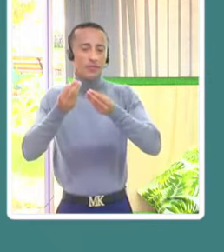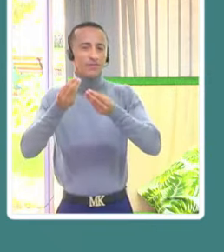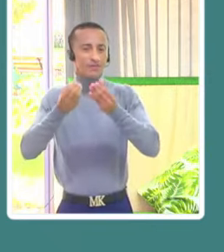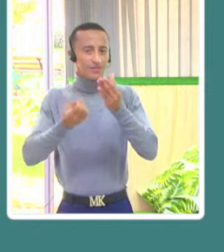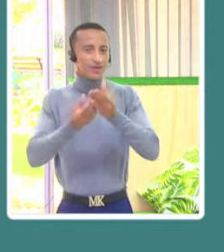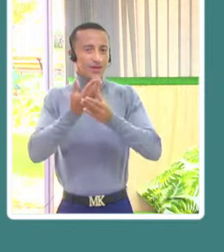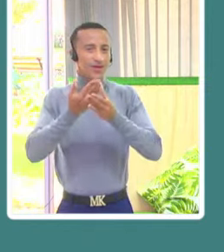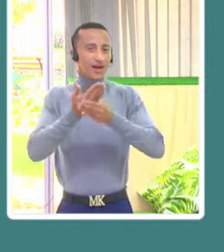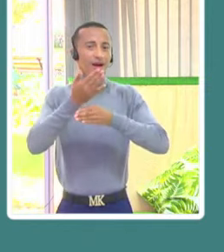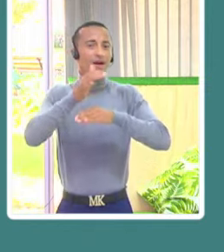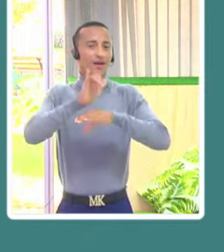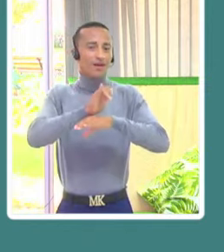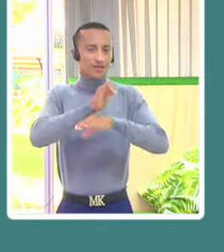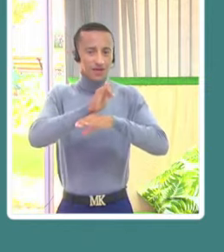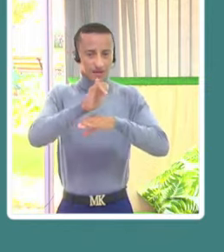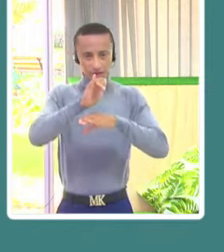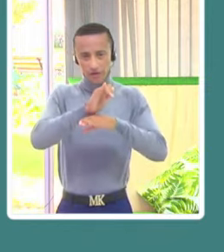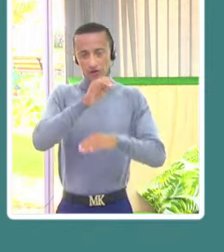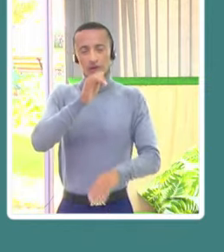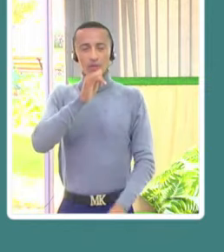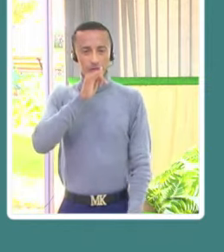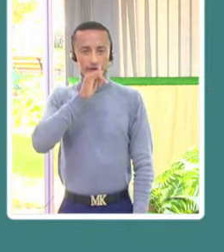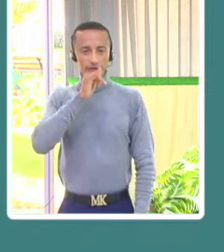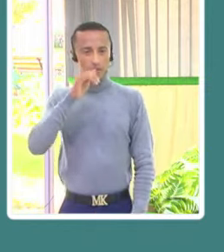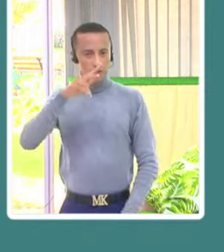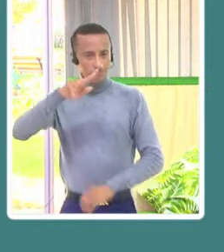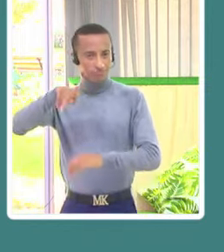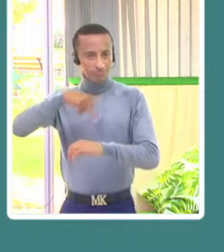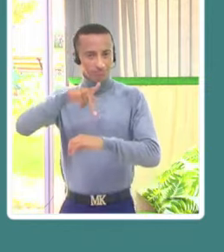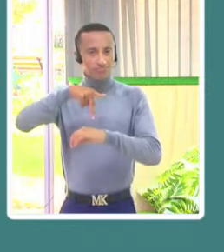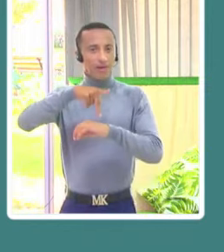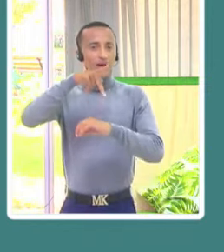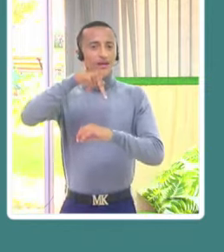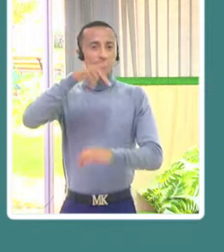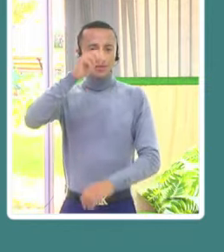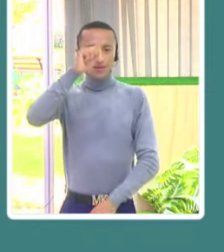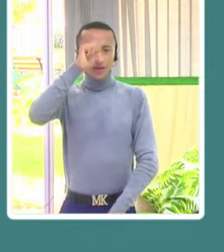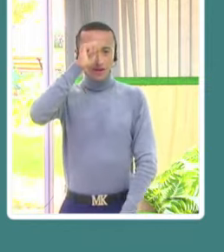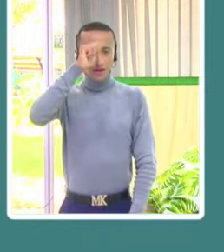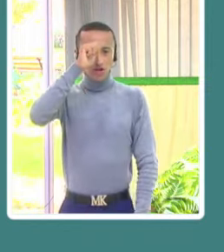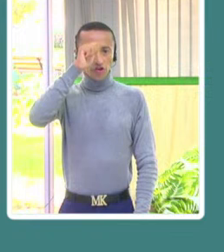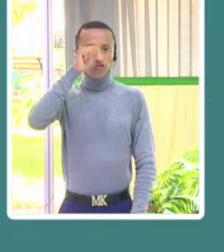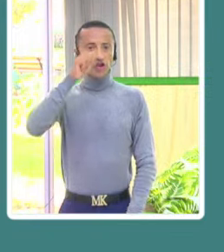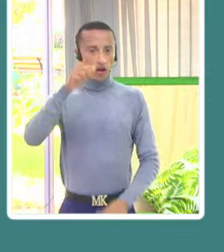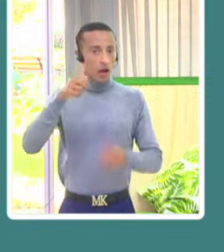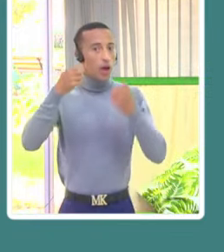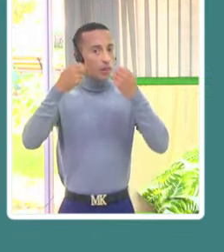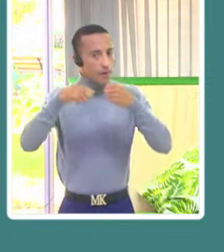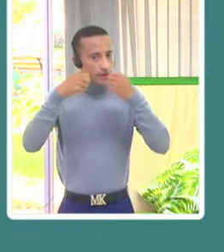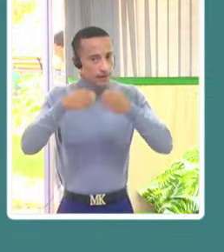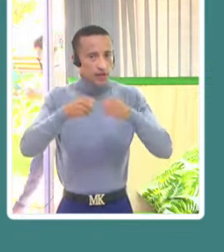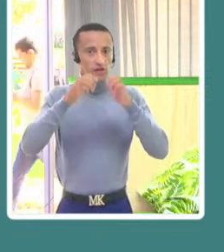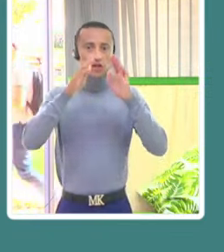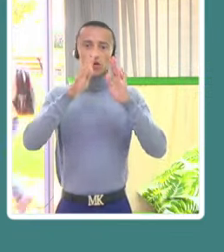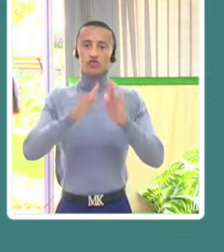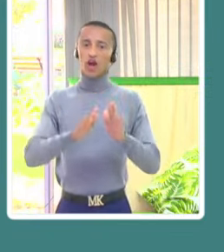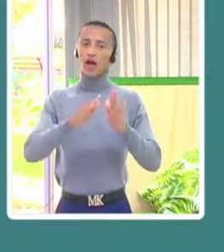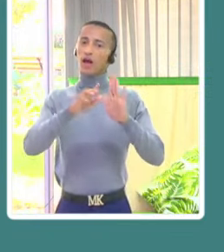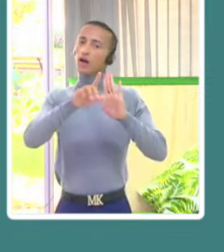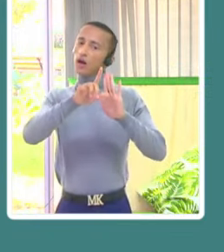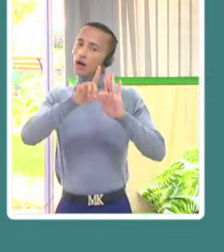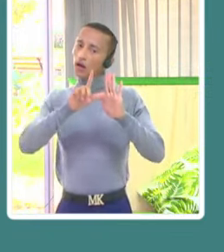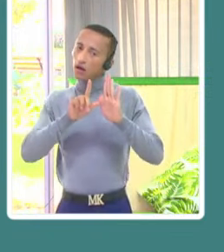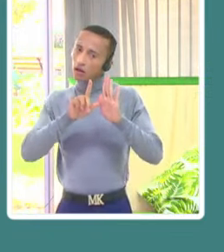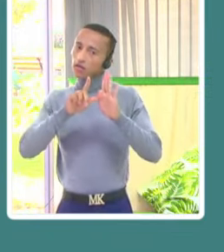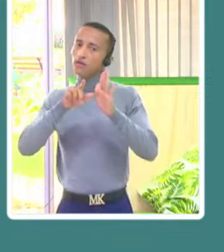Build at population scale. Build at a scale where everyone can be included. So for Brazil, it will be 200